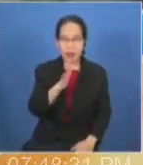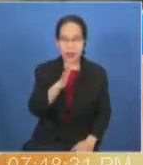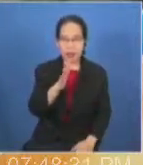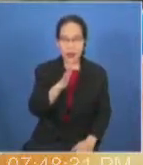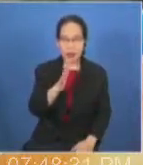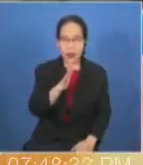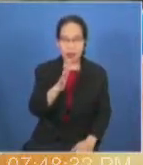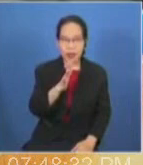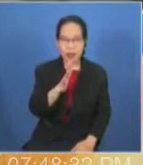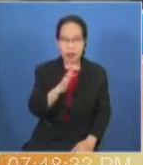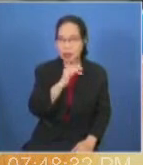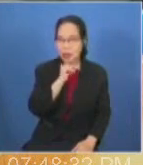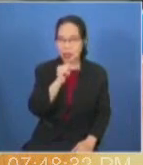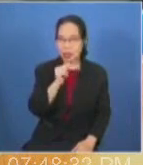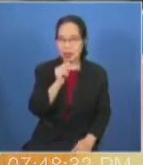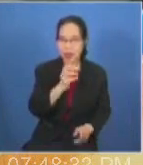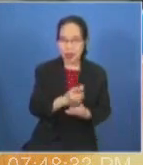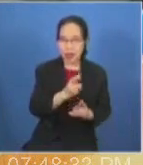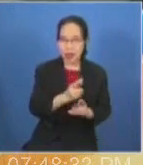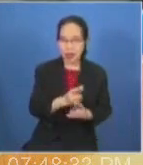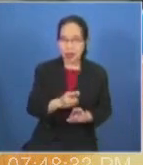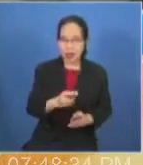things,